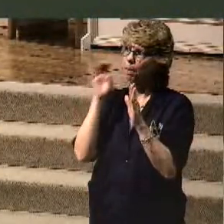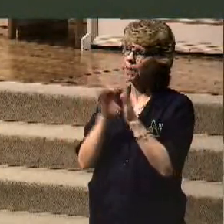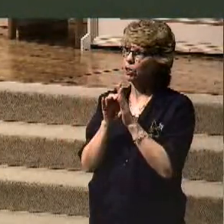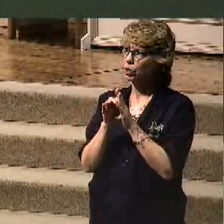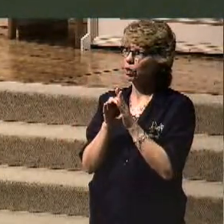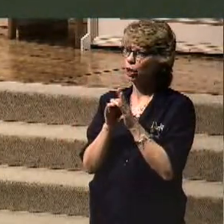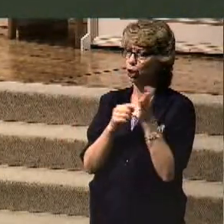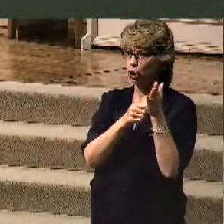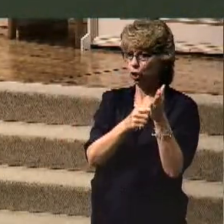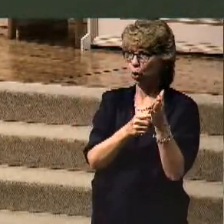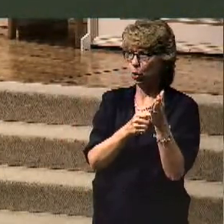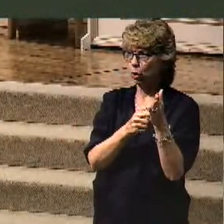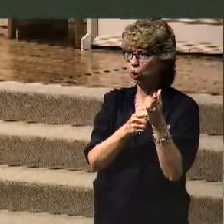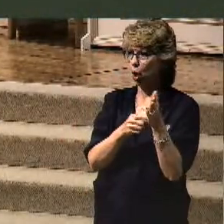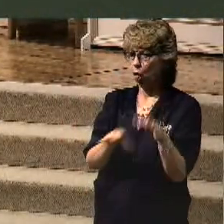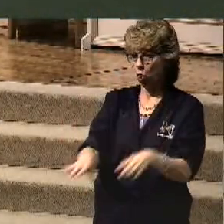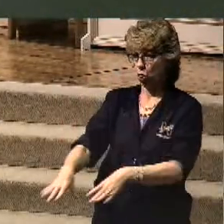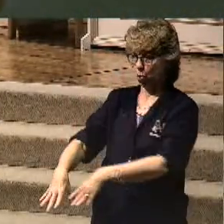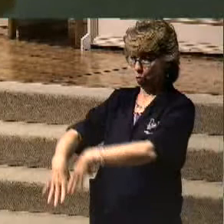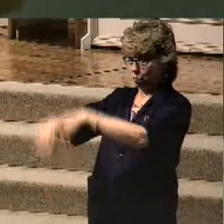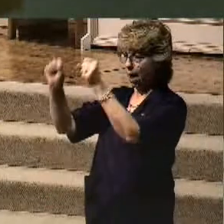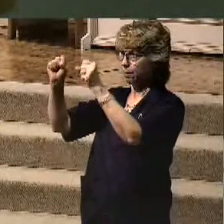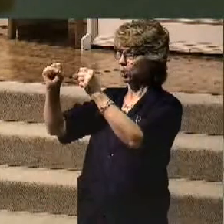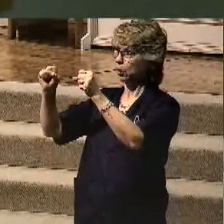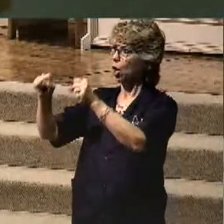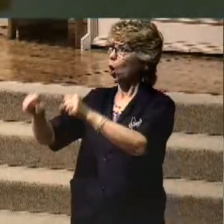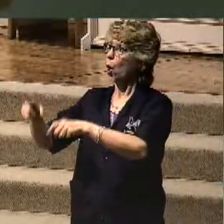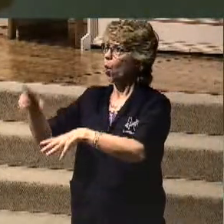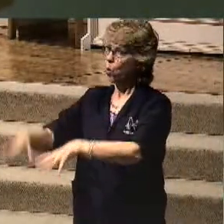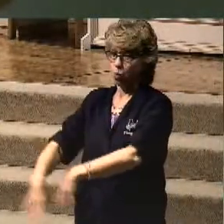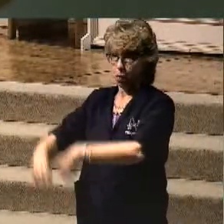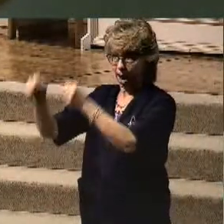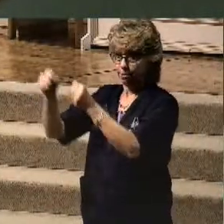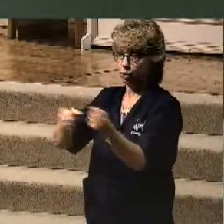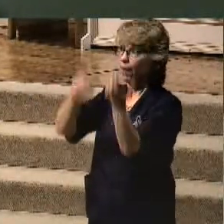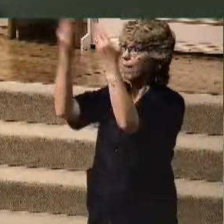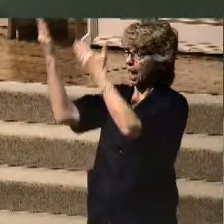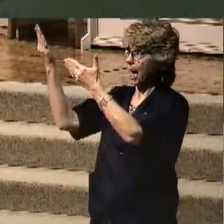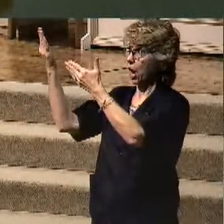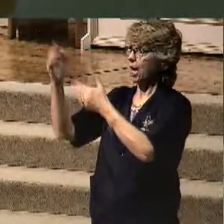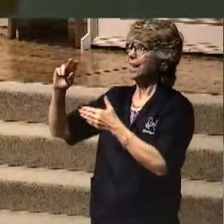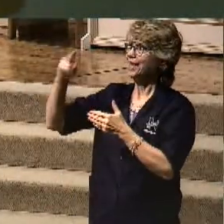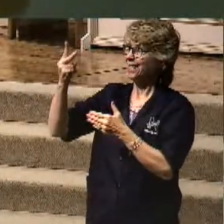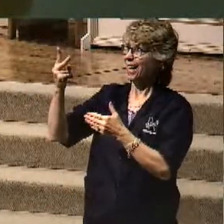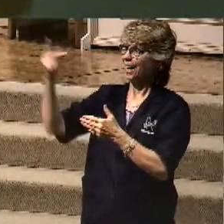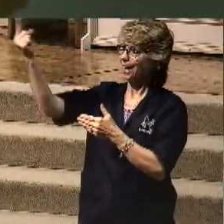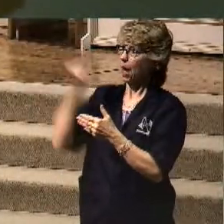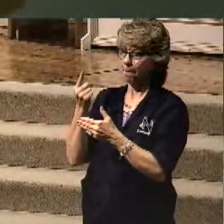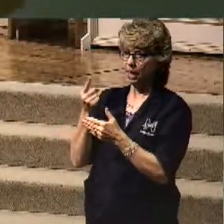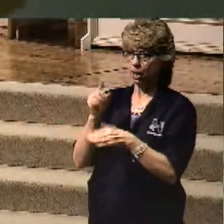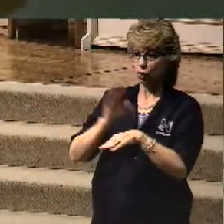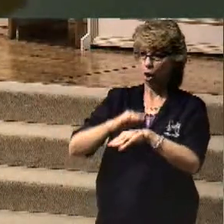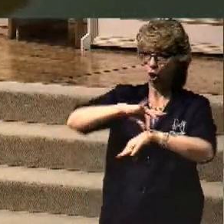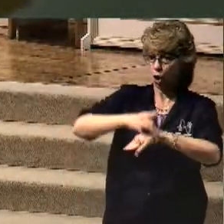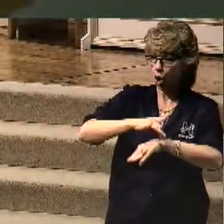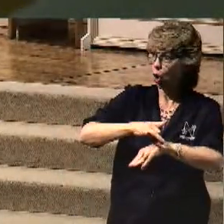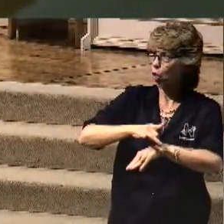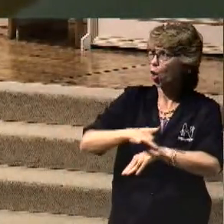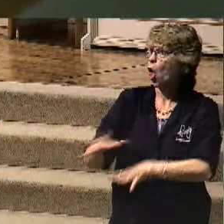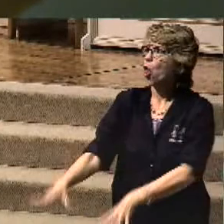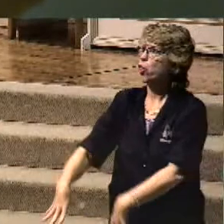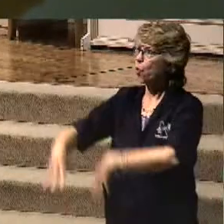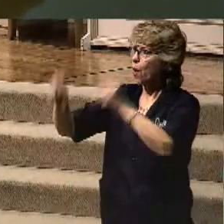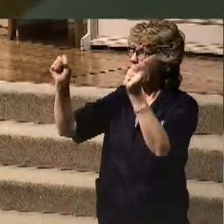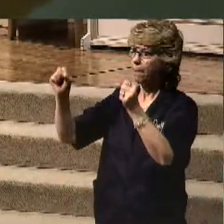the rapture and the second coming. The rapture is in the air. Second coming is to the earth. The rapture has